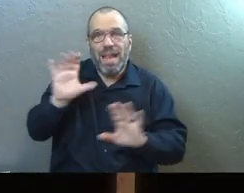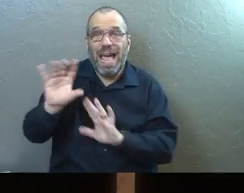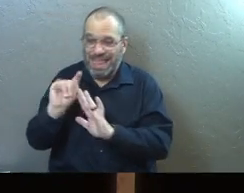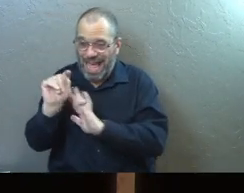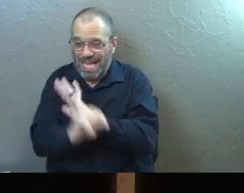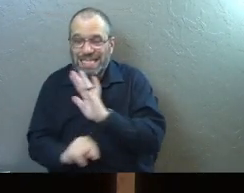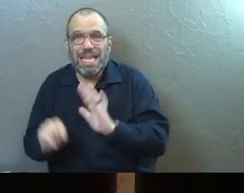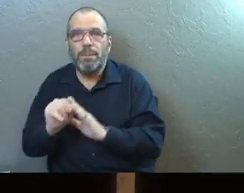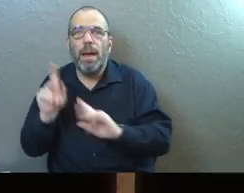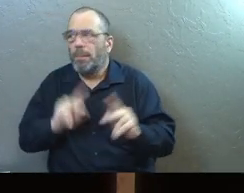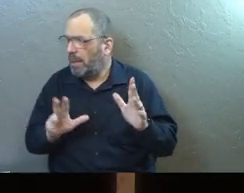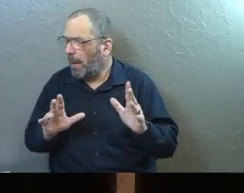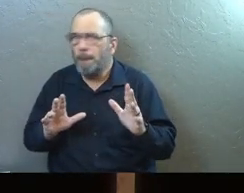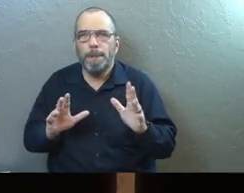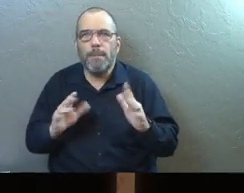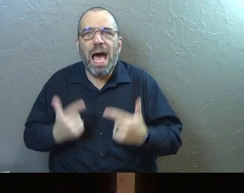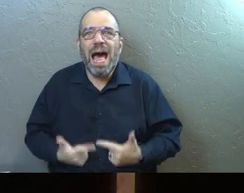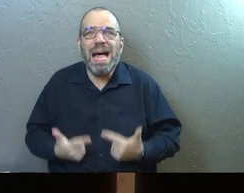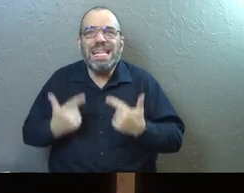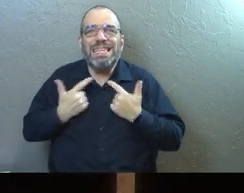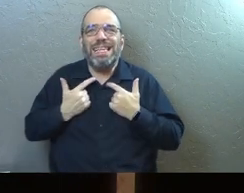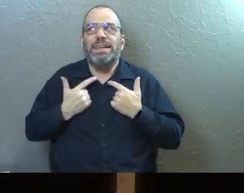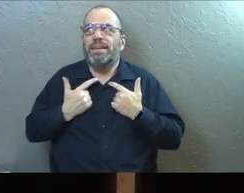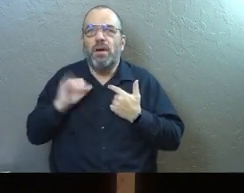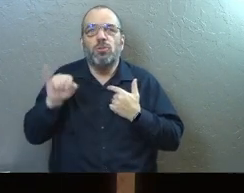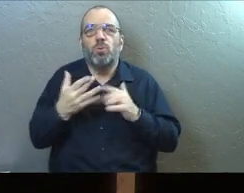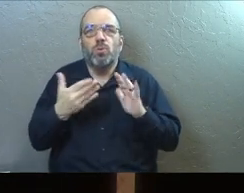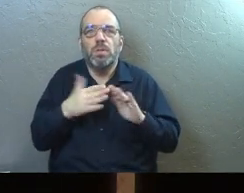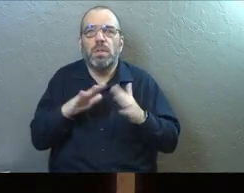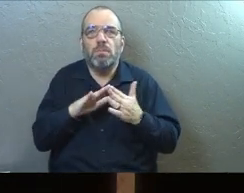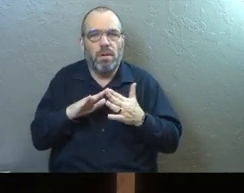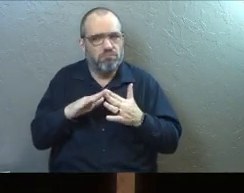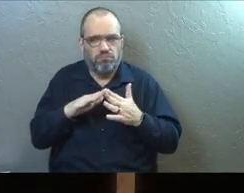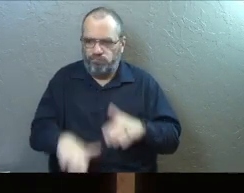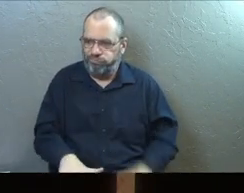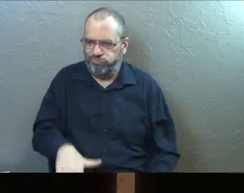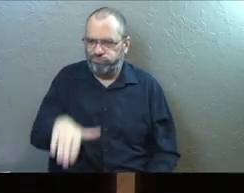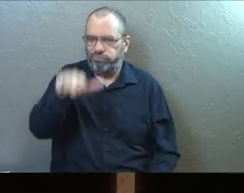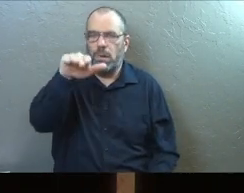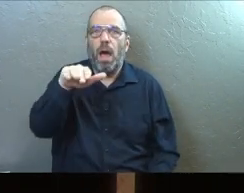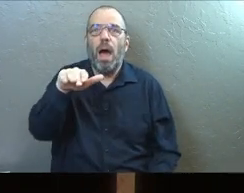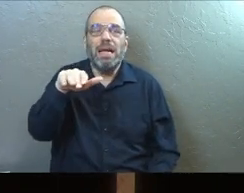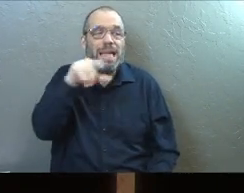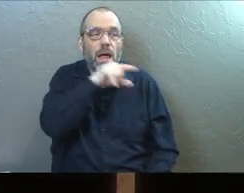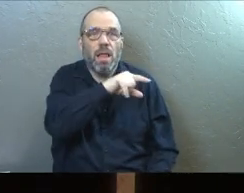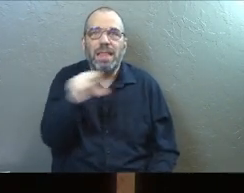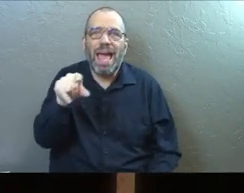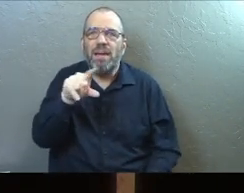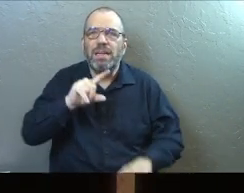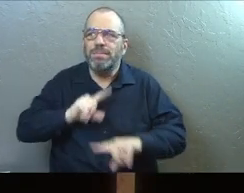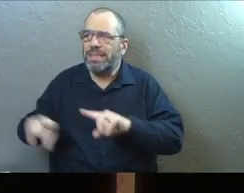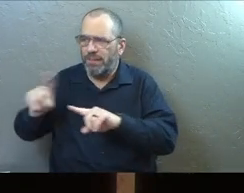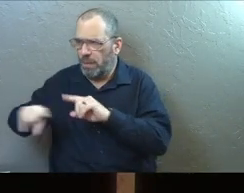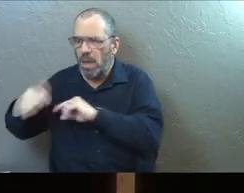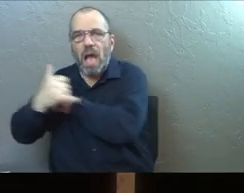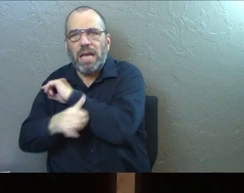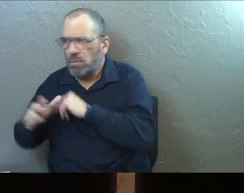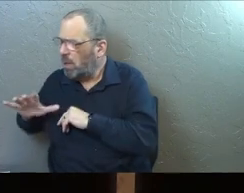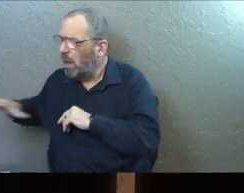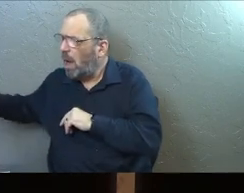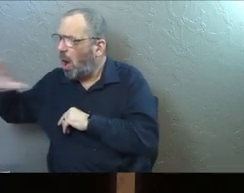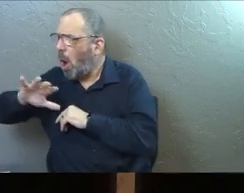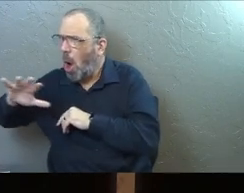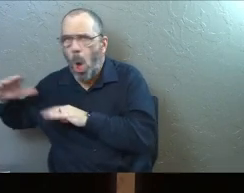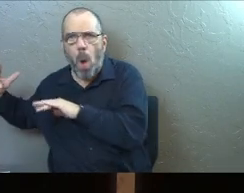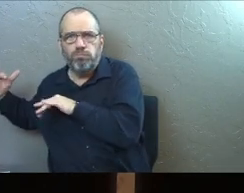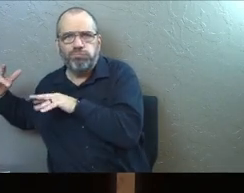that time, you would have people who lived in Jerusalem full time. But you would have all these people from all these other countries that